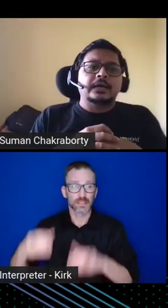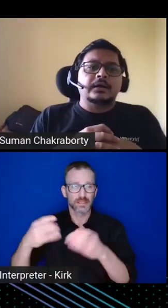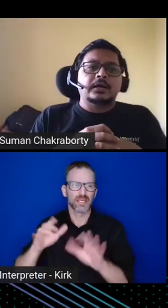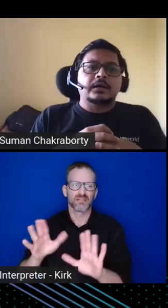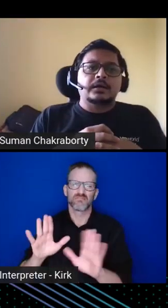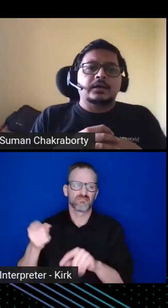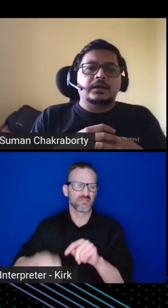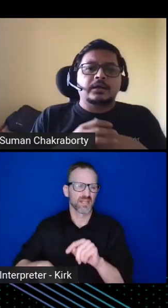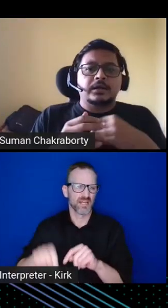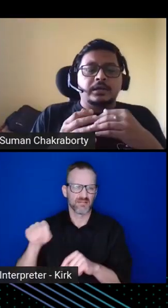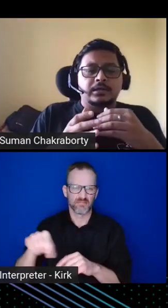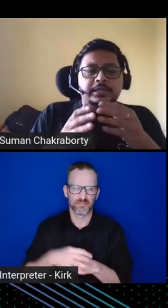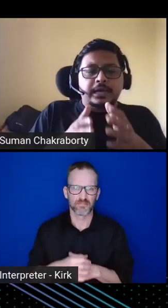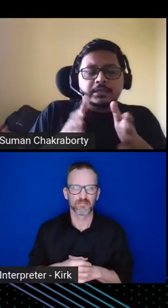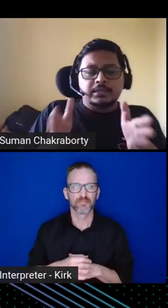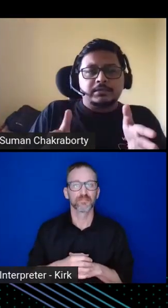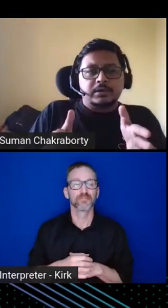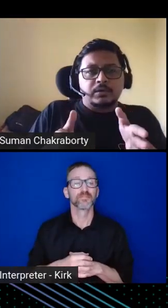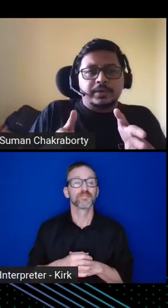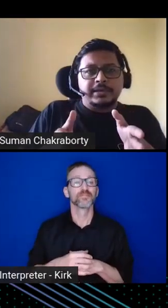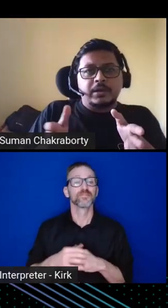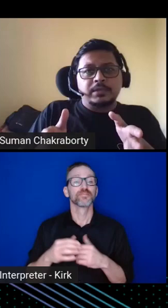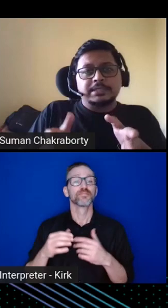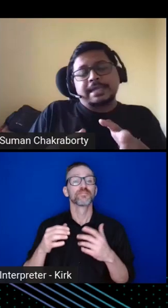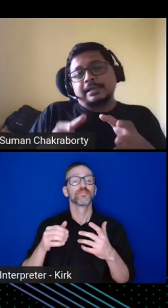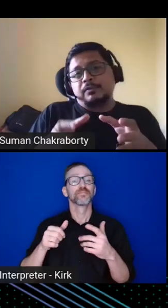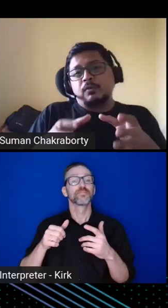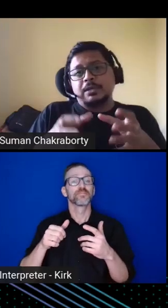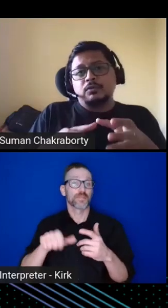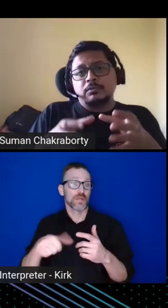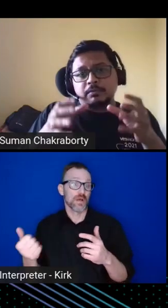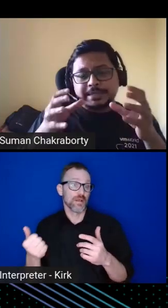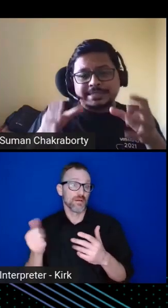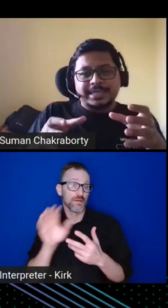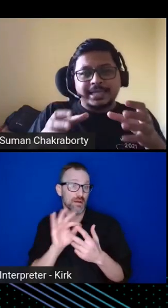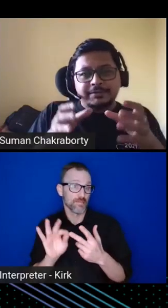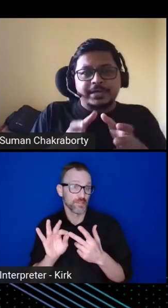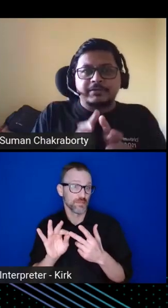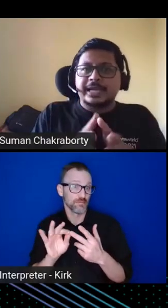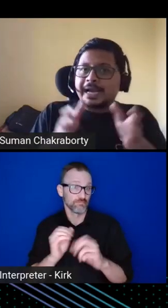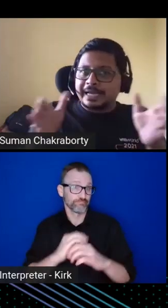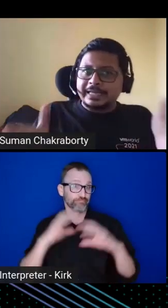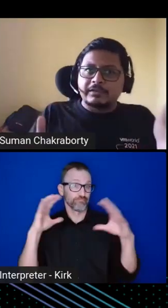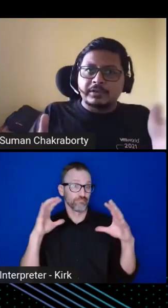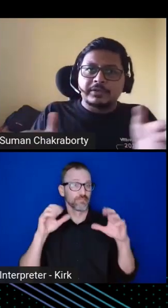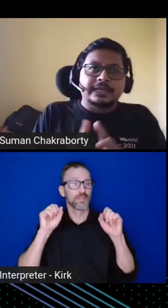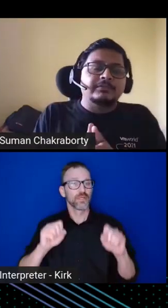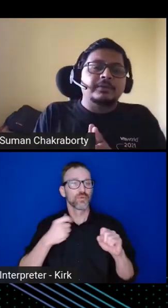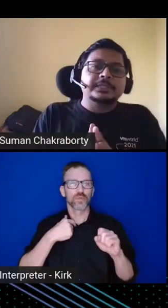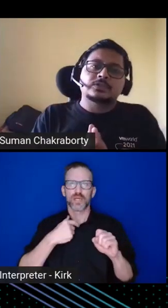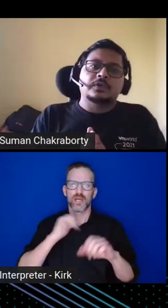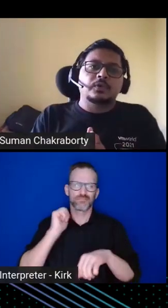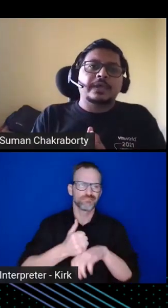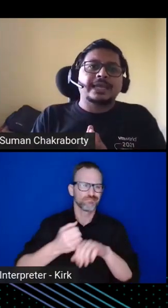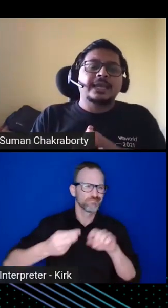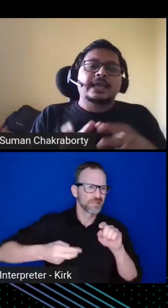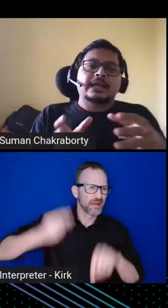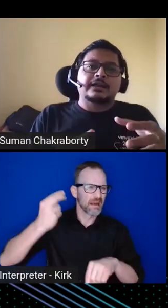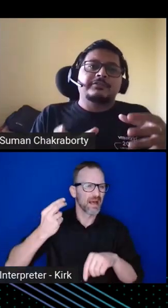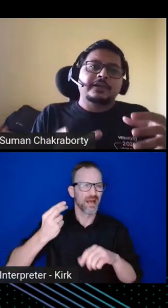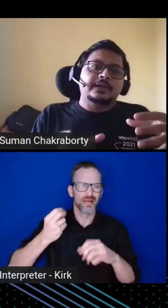basically the other way around is that if you want to basically create a very highly available environment, so you